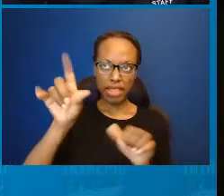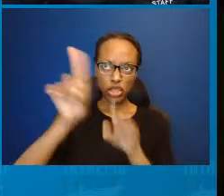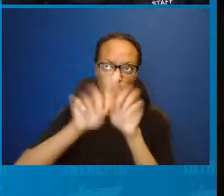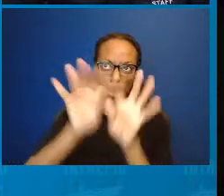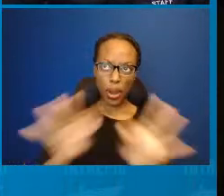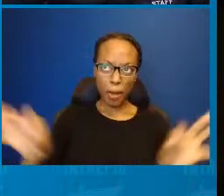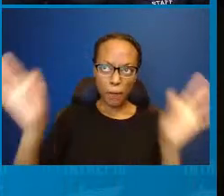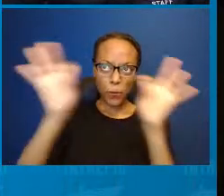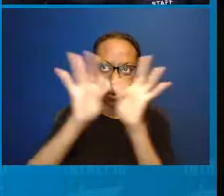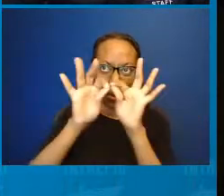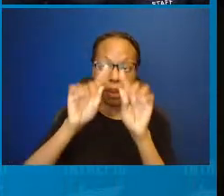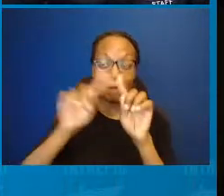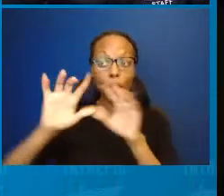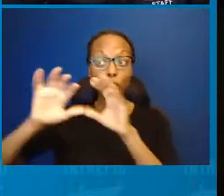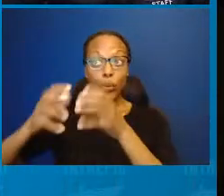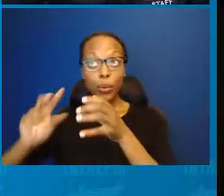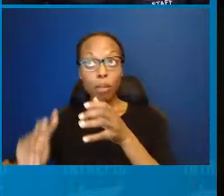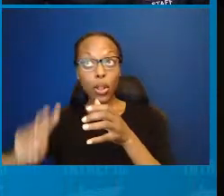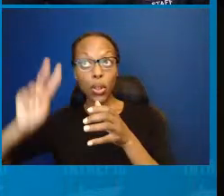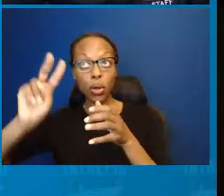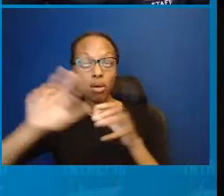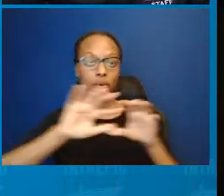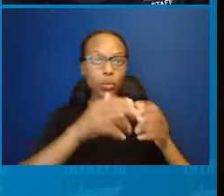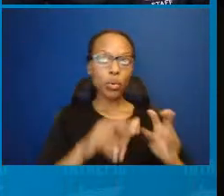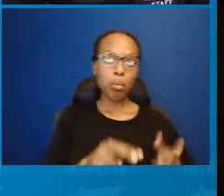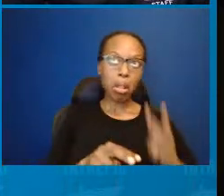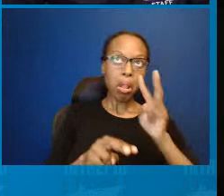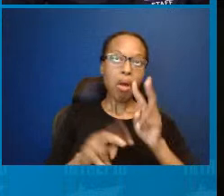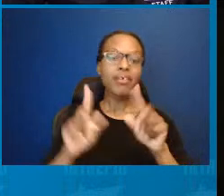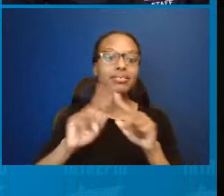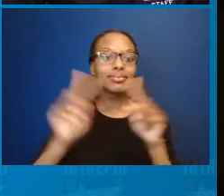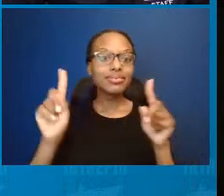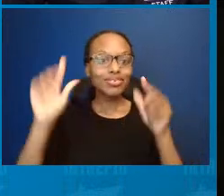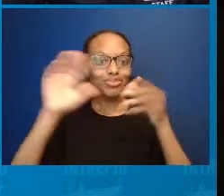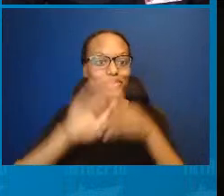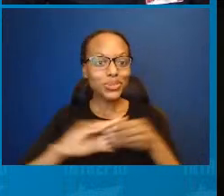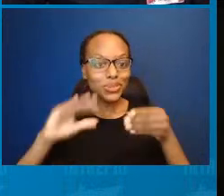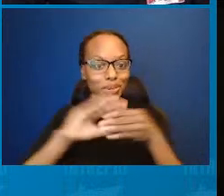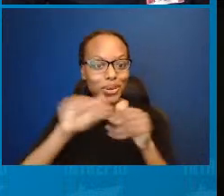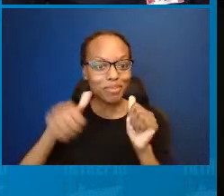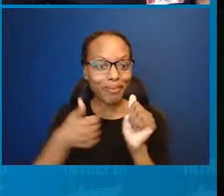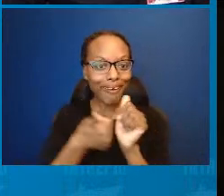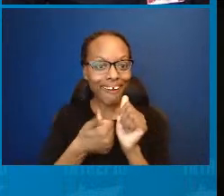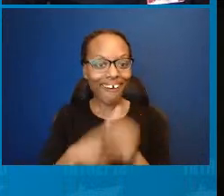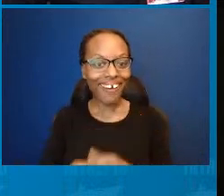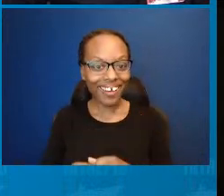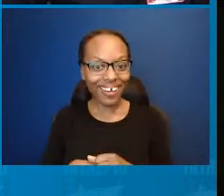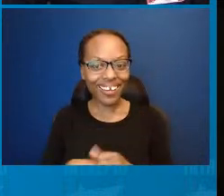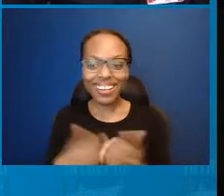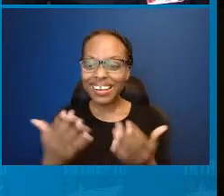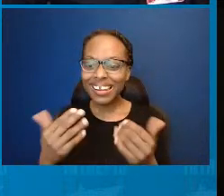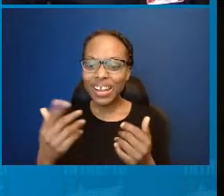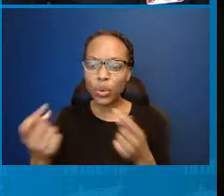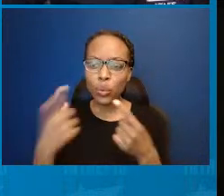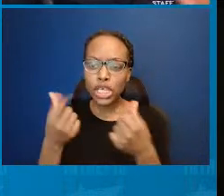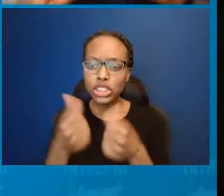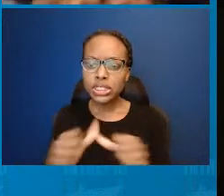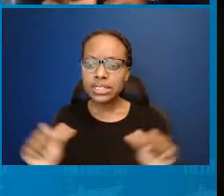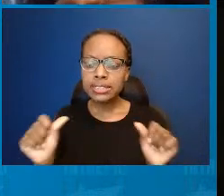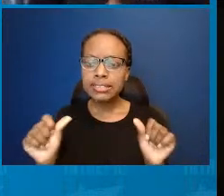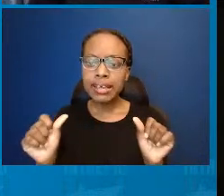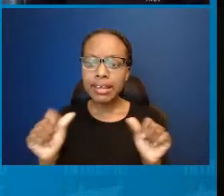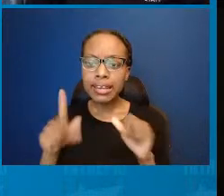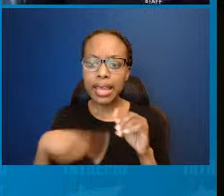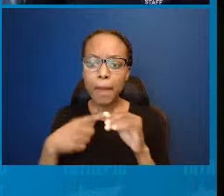Any questions about those constellation stories? Any questions at all about those? I see that someone asked what website we're using. We're